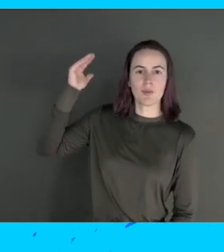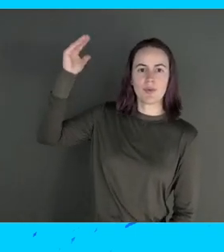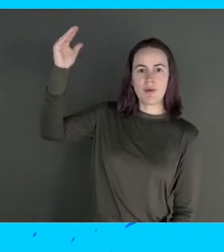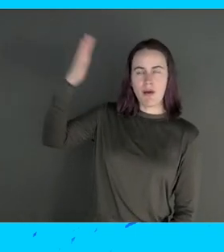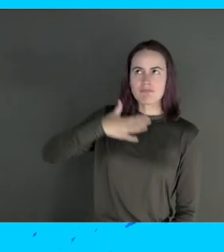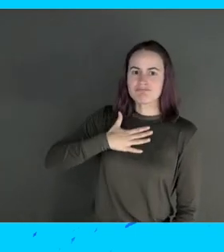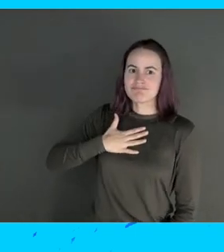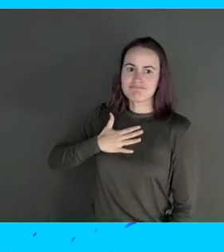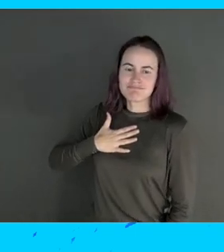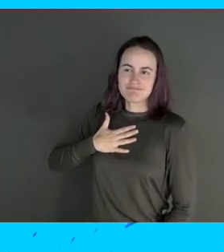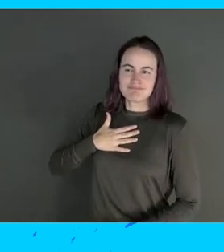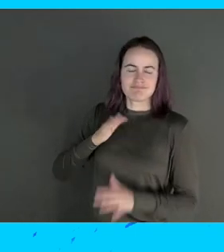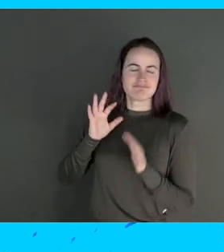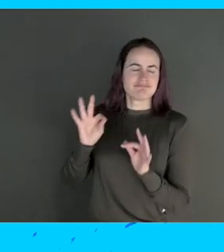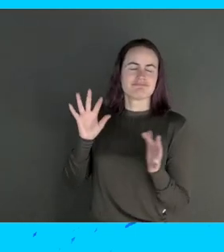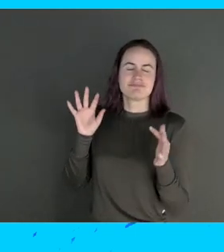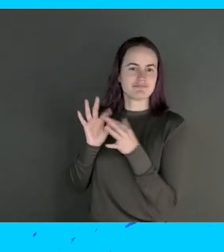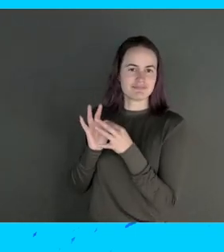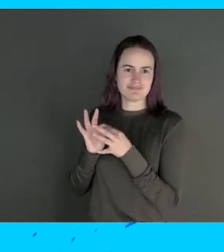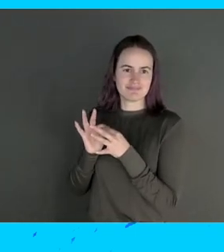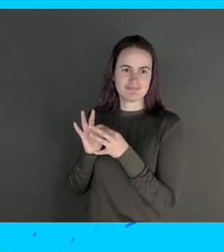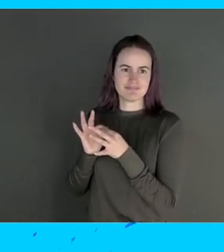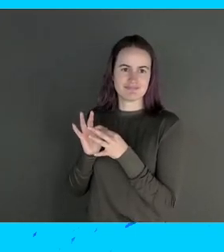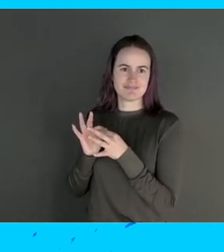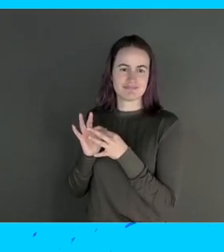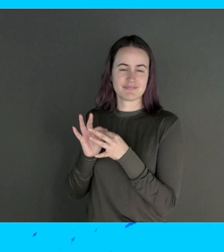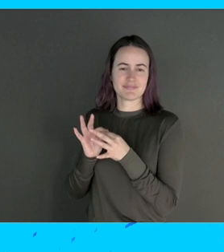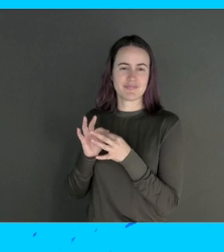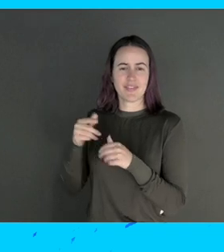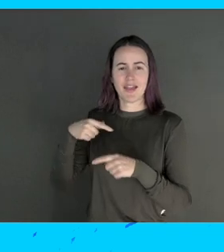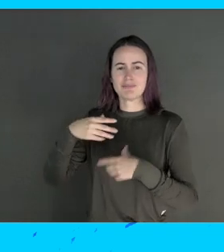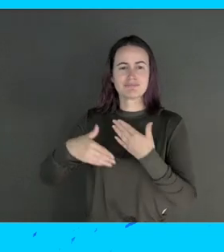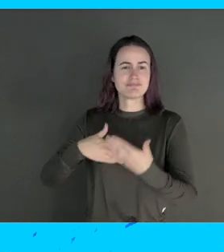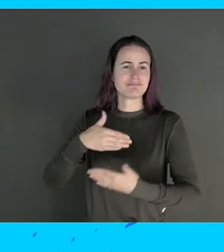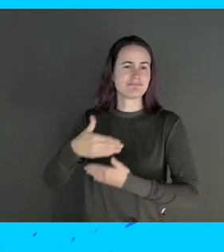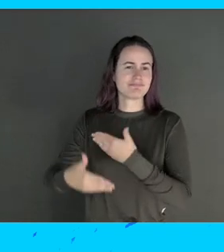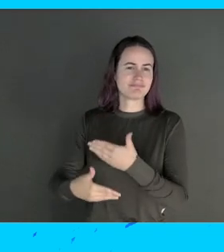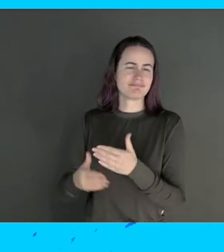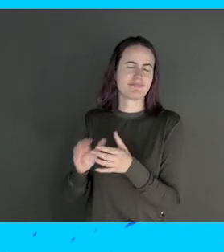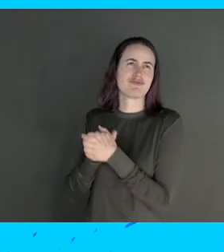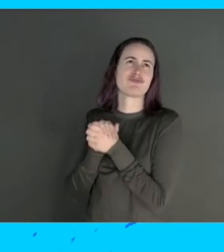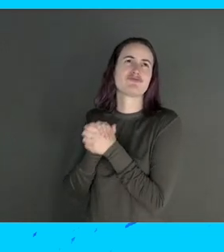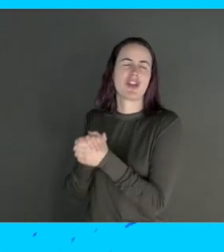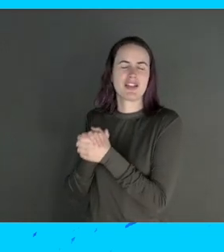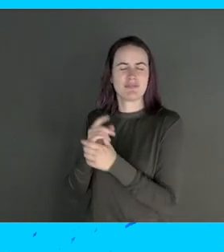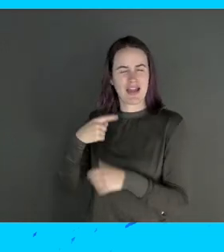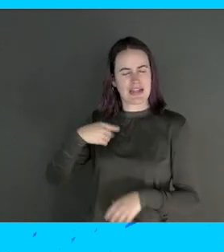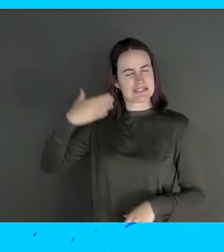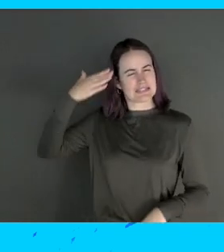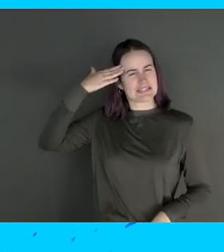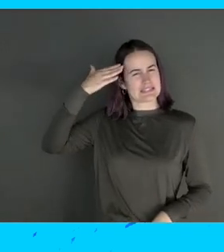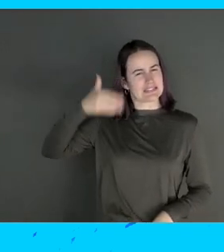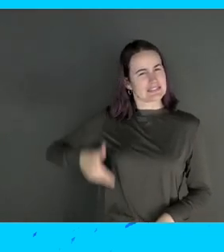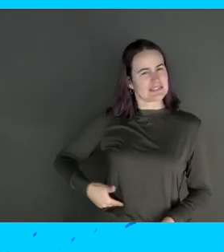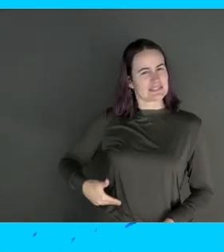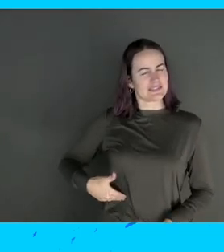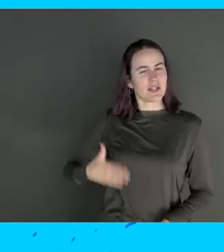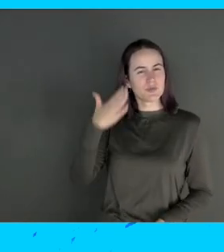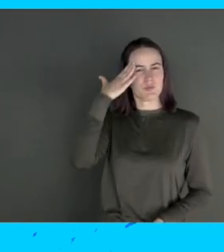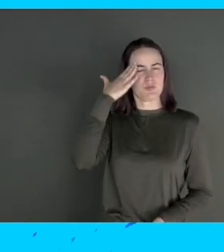instantly. Within a few weeks, we became best friends, but deep down I knew what I wanted. I was so sad when he turned me